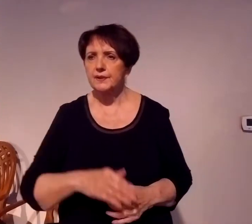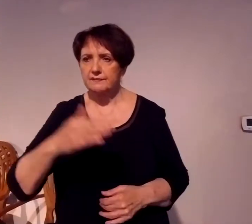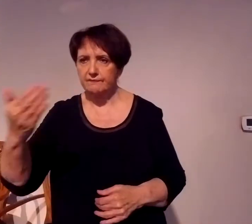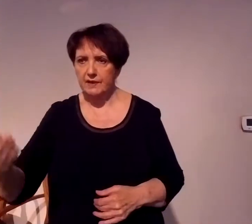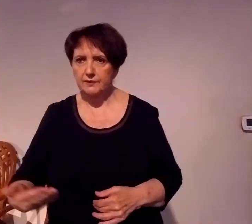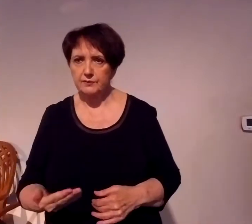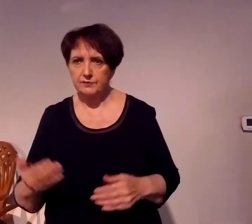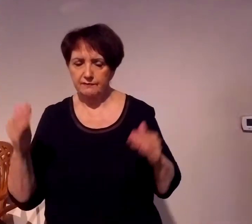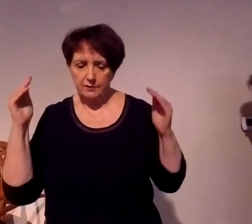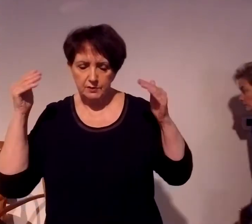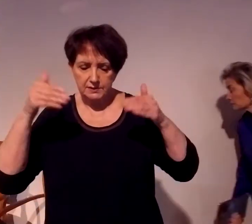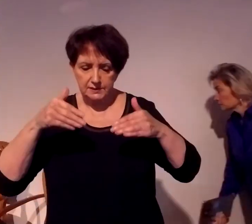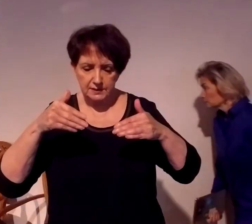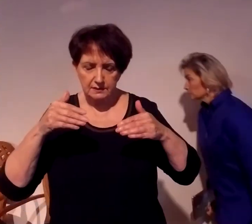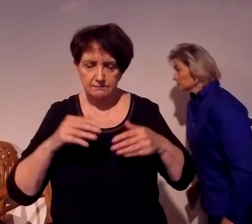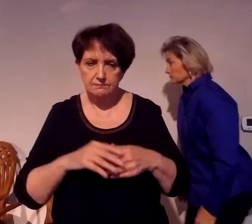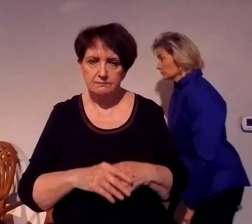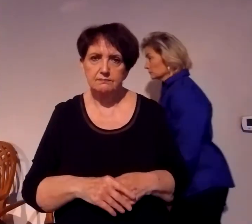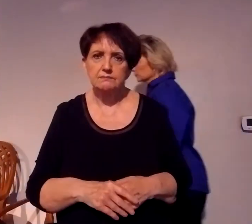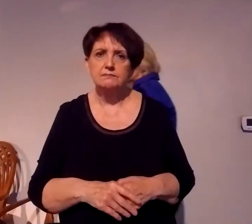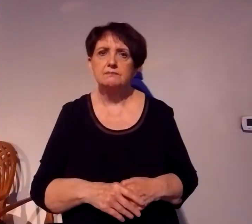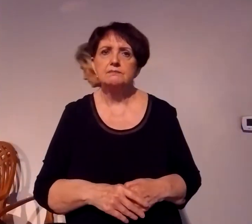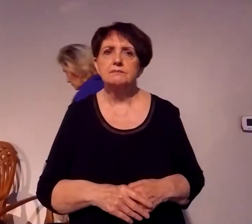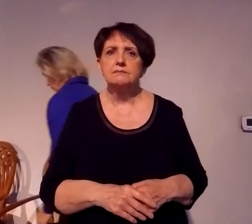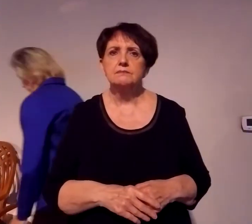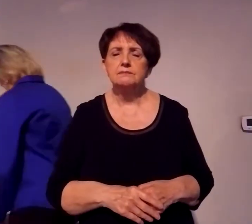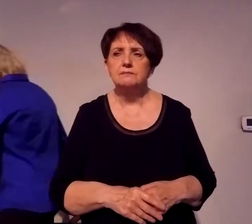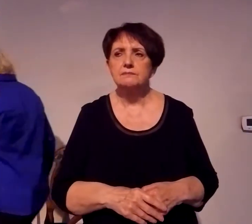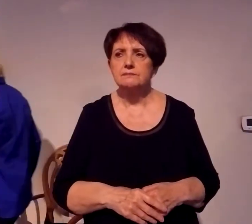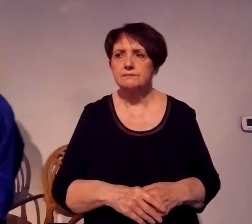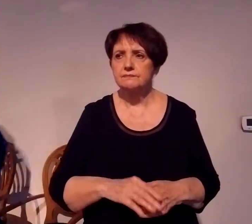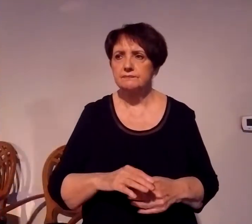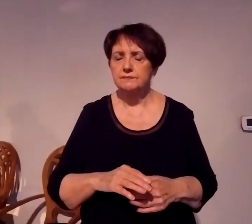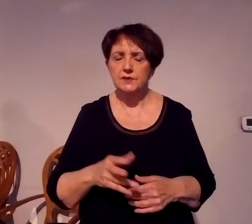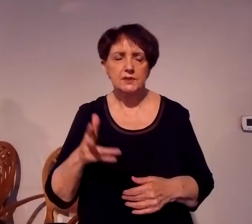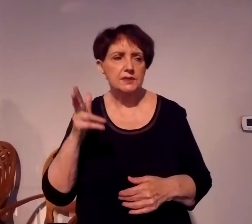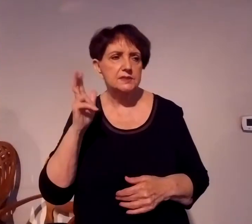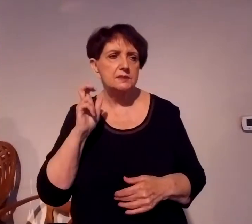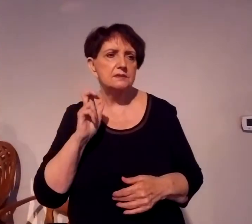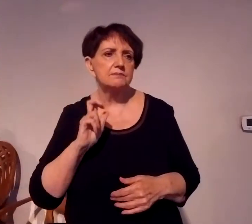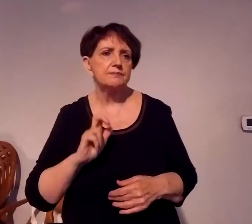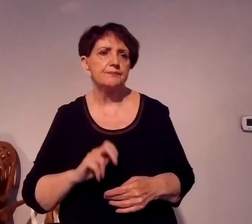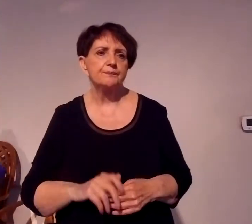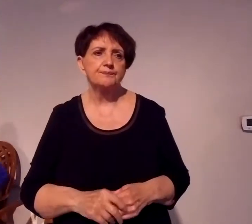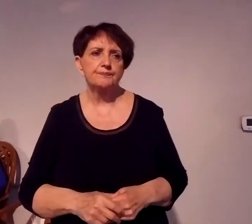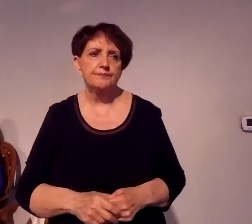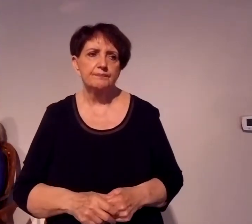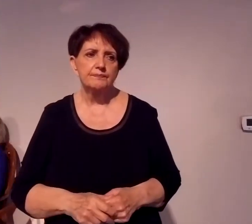go within with me. I just invite you to listen.